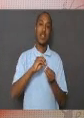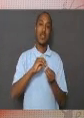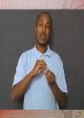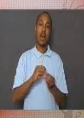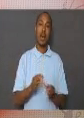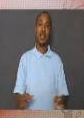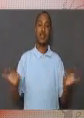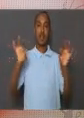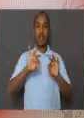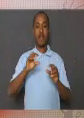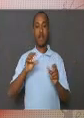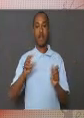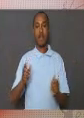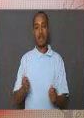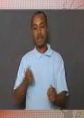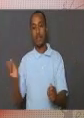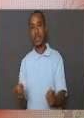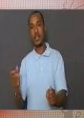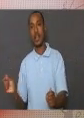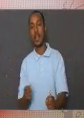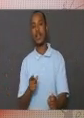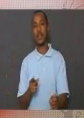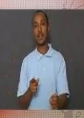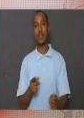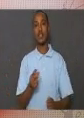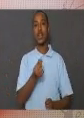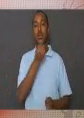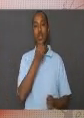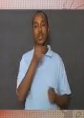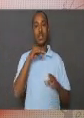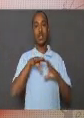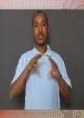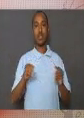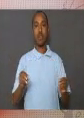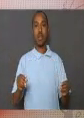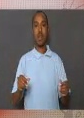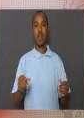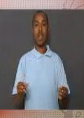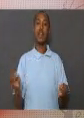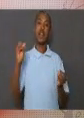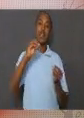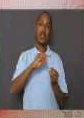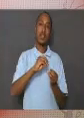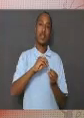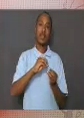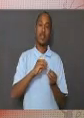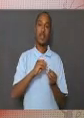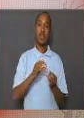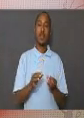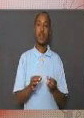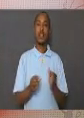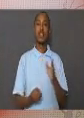appropriate fertilizers replaces the nutrients in soil and it increases the